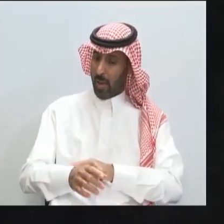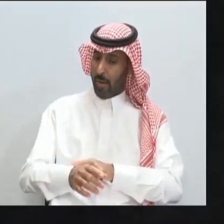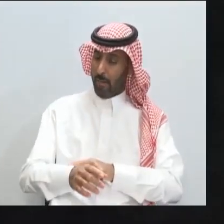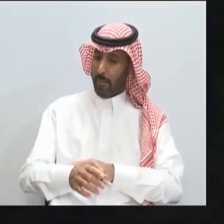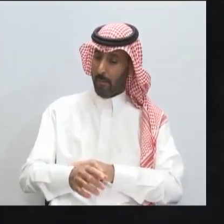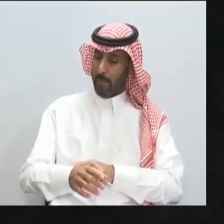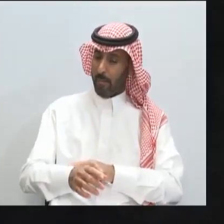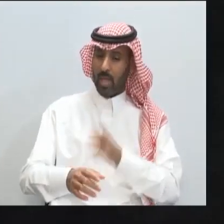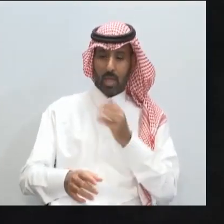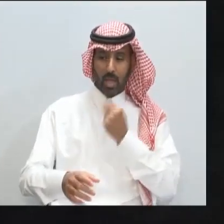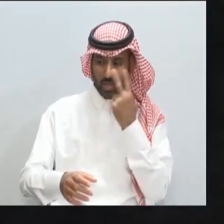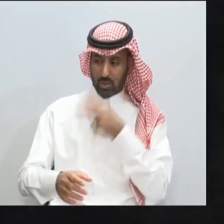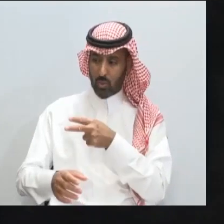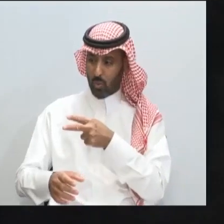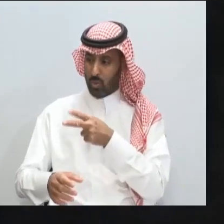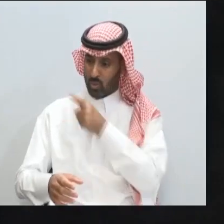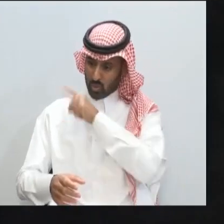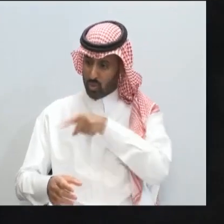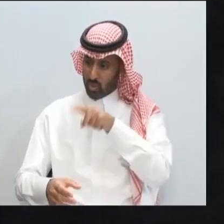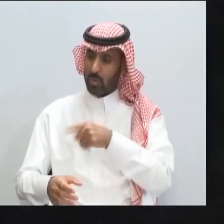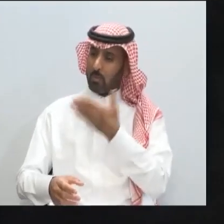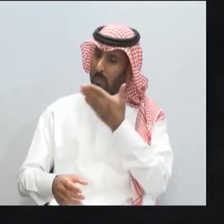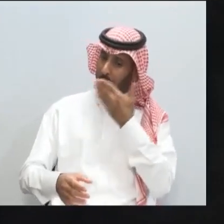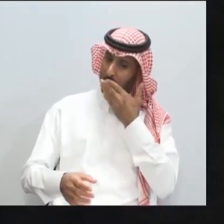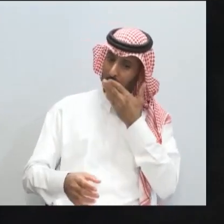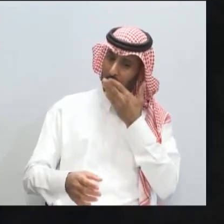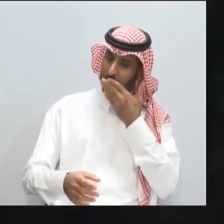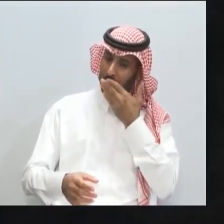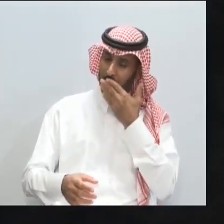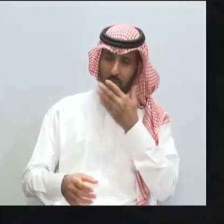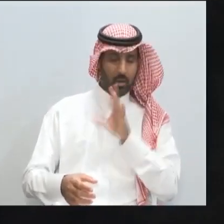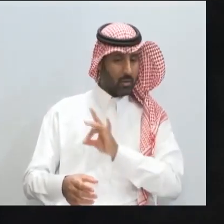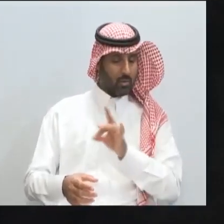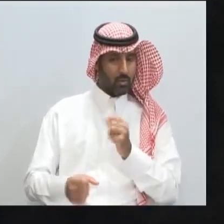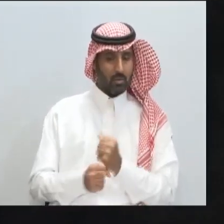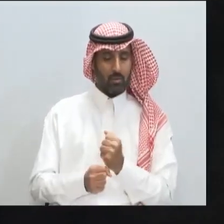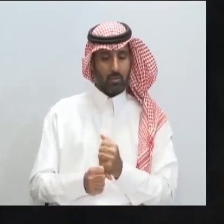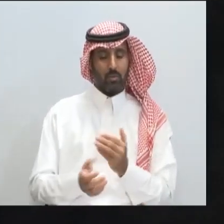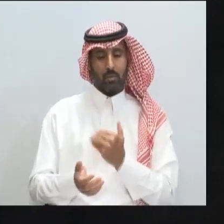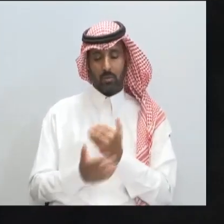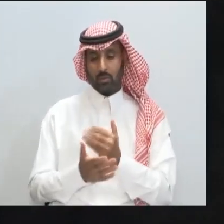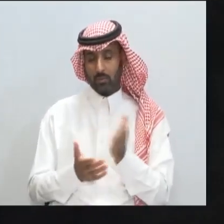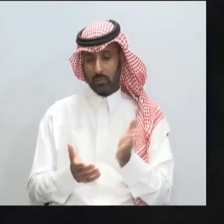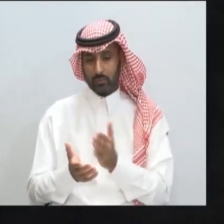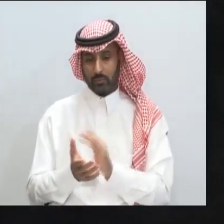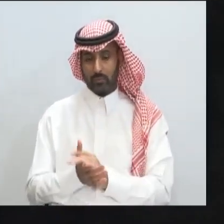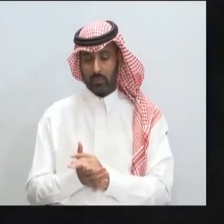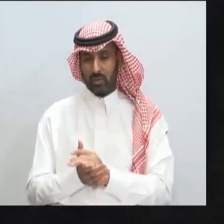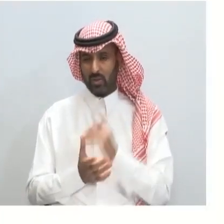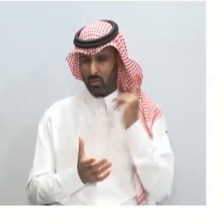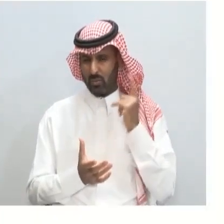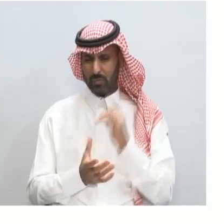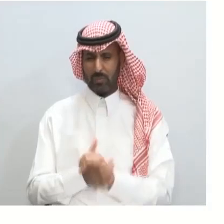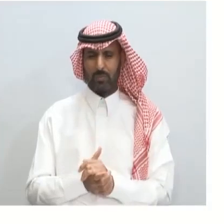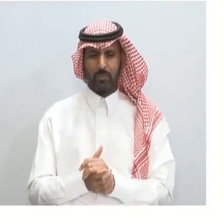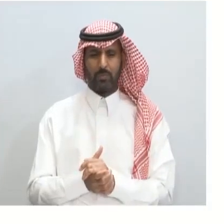can't see what's wrong here and do nothing about it. So this is the dilemma here.